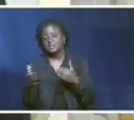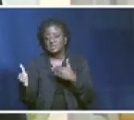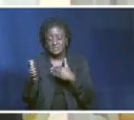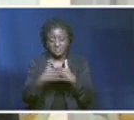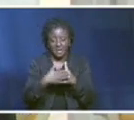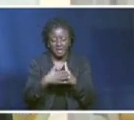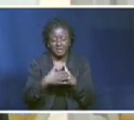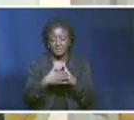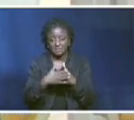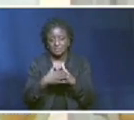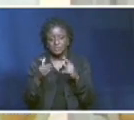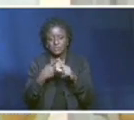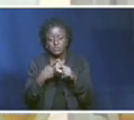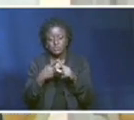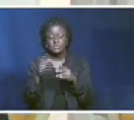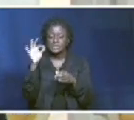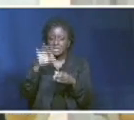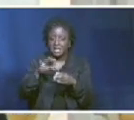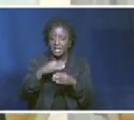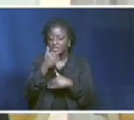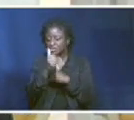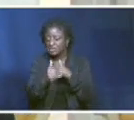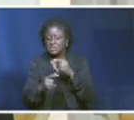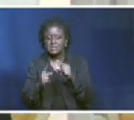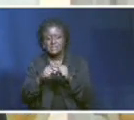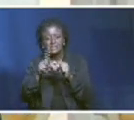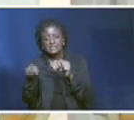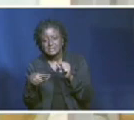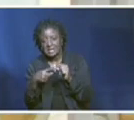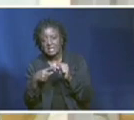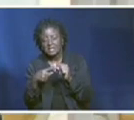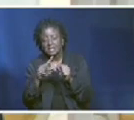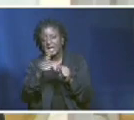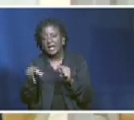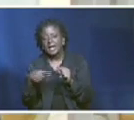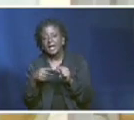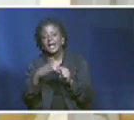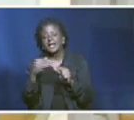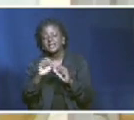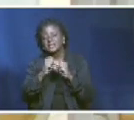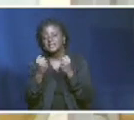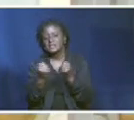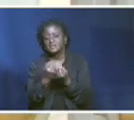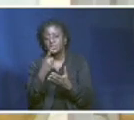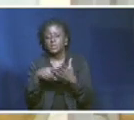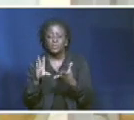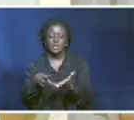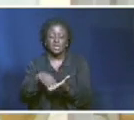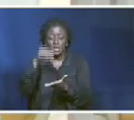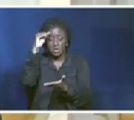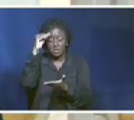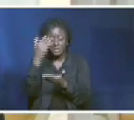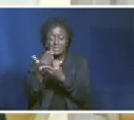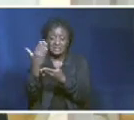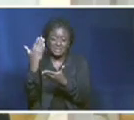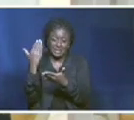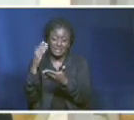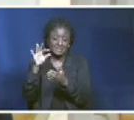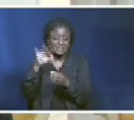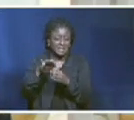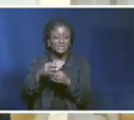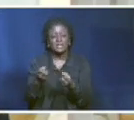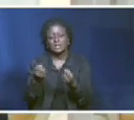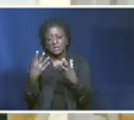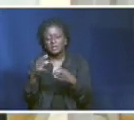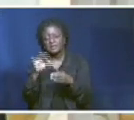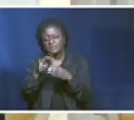our election cycle and the system, because we found out during this last election that a lot of the voters